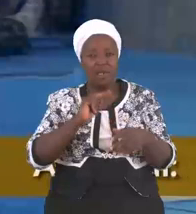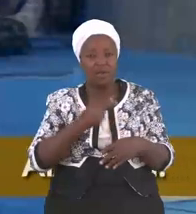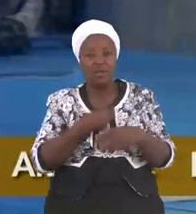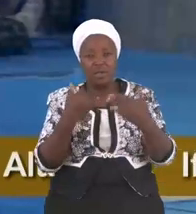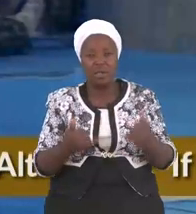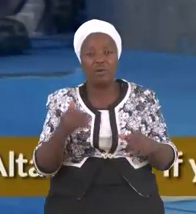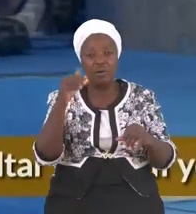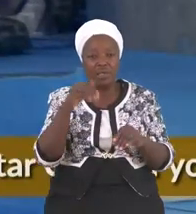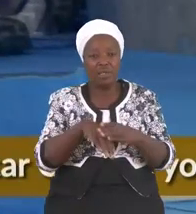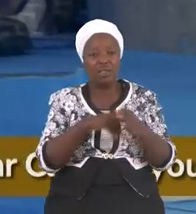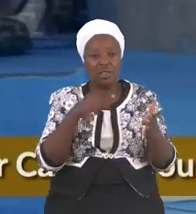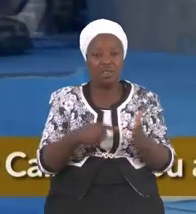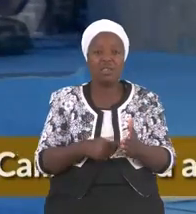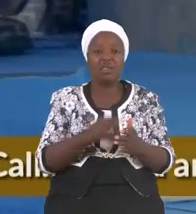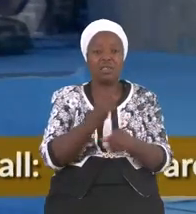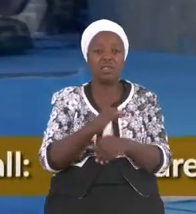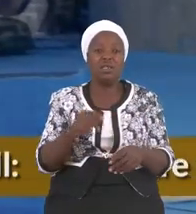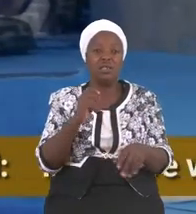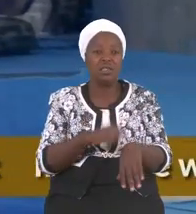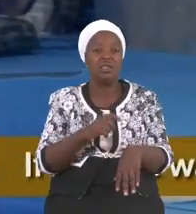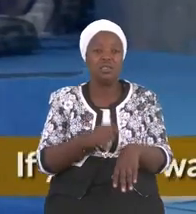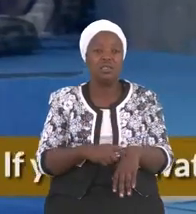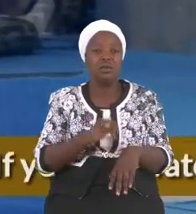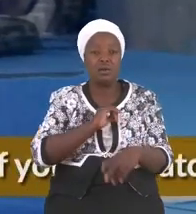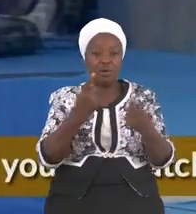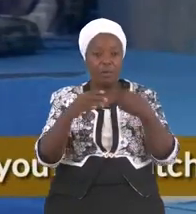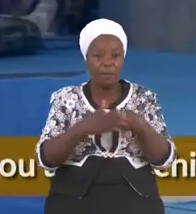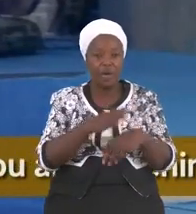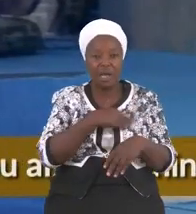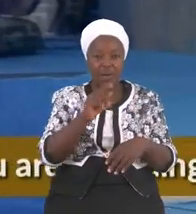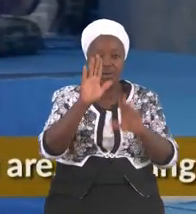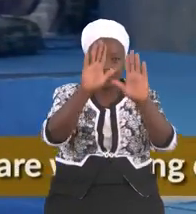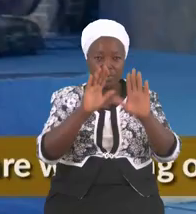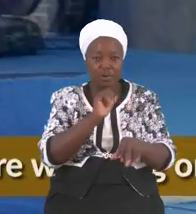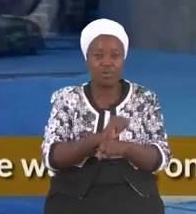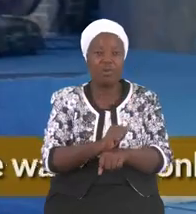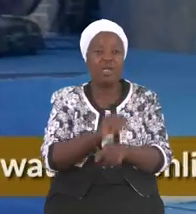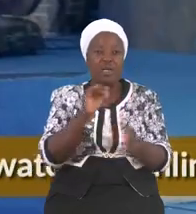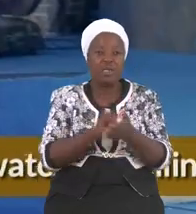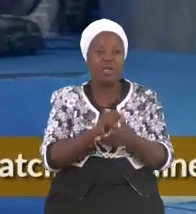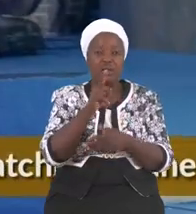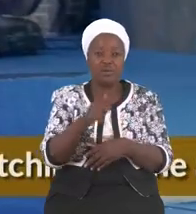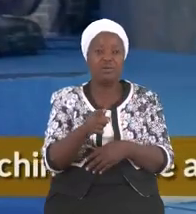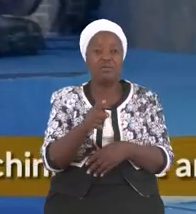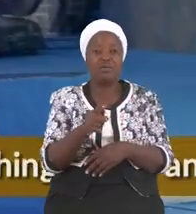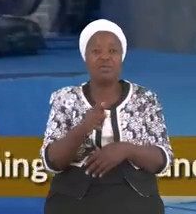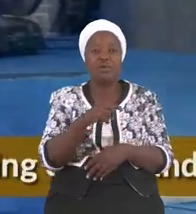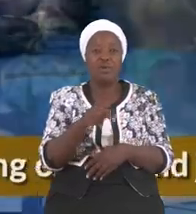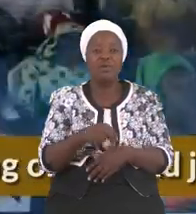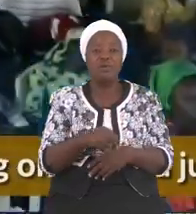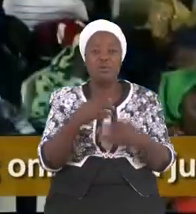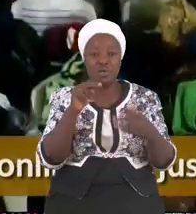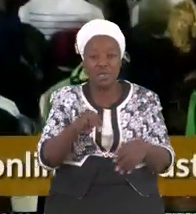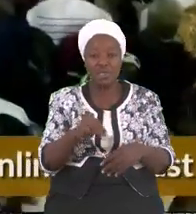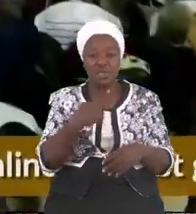this counseling period. I'll be coming back, and your miracle that you need, the Lord will grant